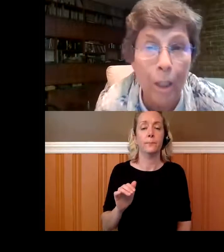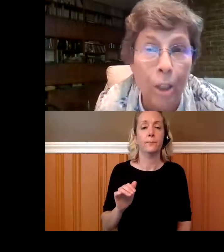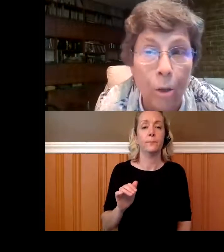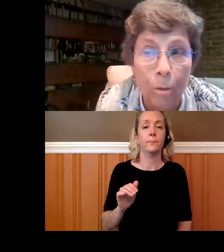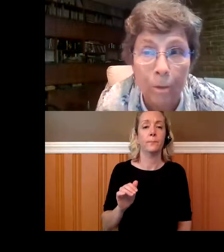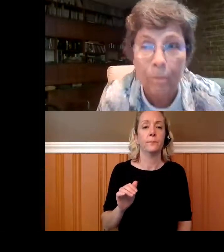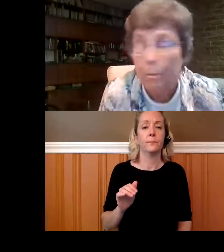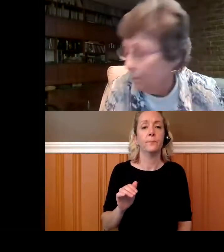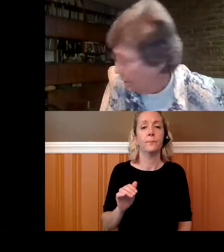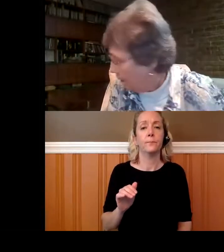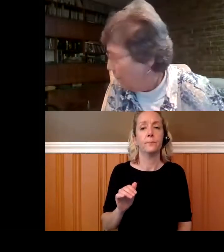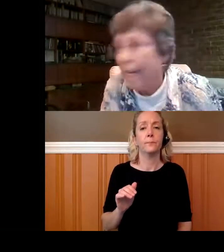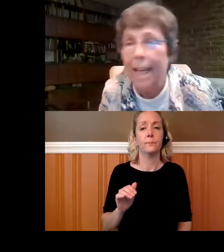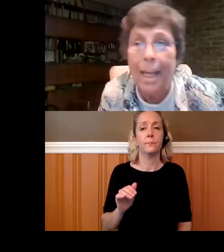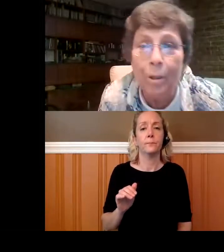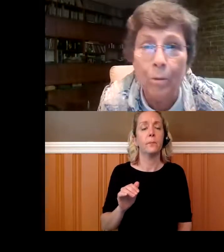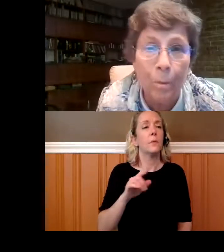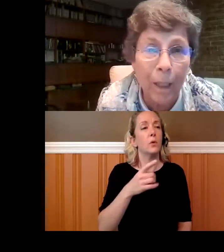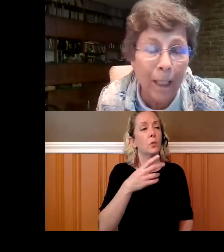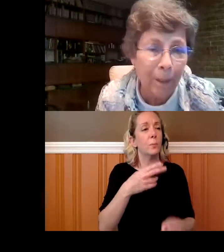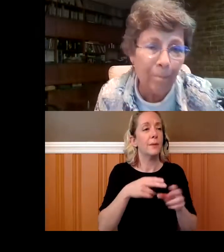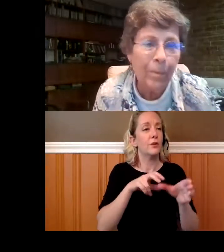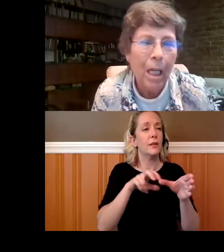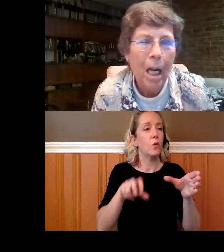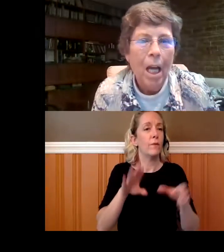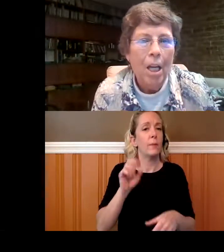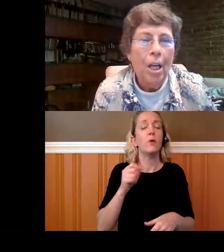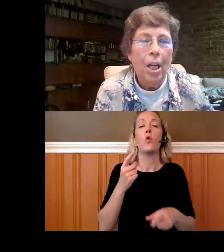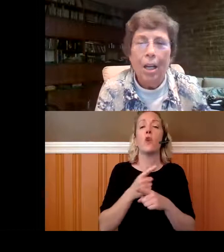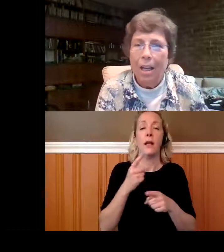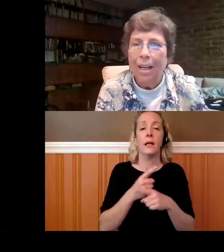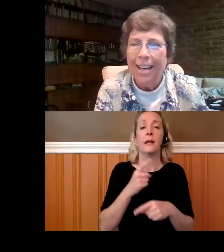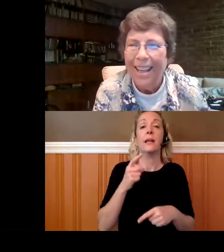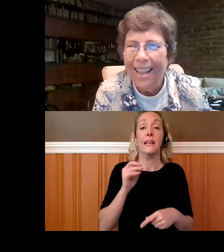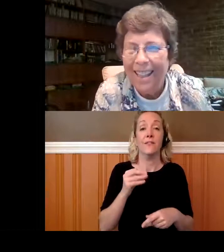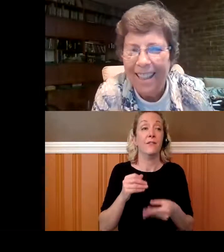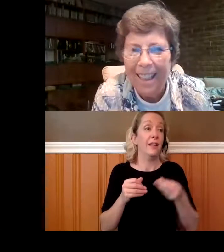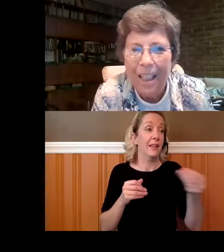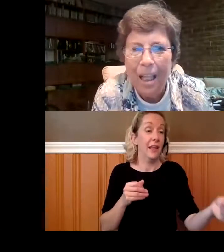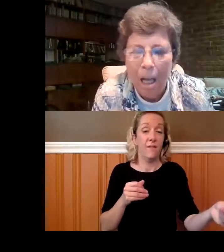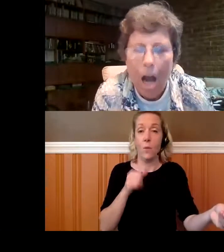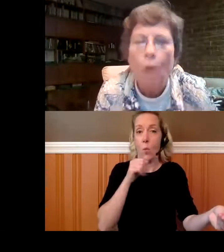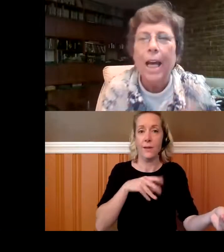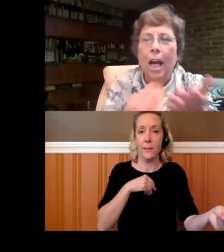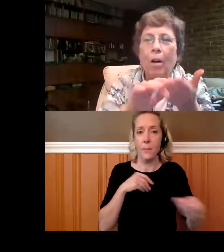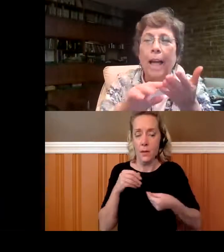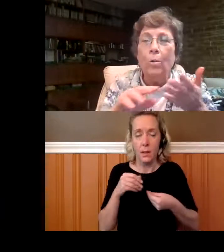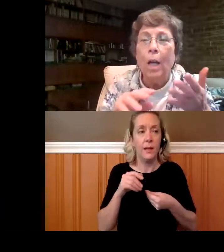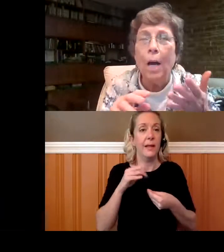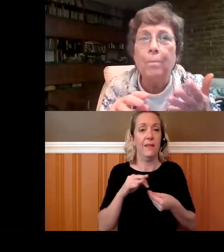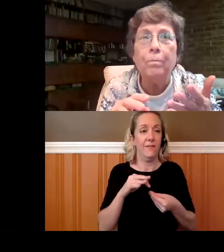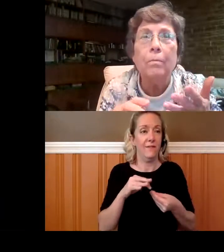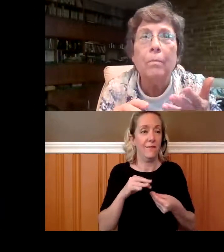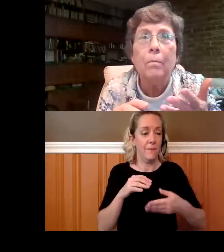anyway. What came after get off the bus? Because that's Okay, where we okay. lost you. Yeah, I was going to say that if you're